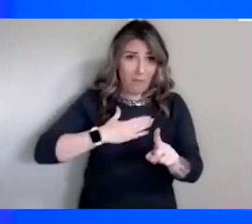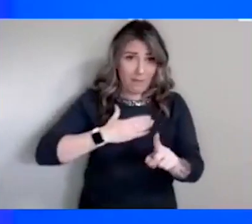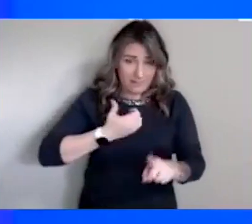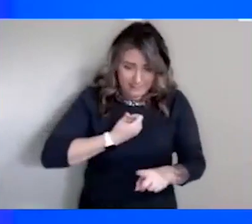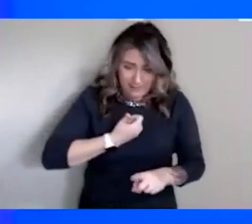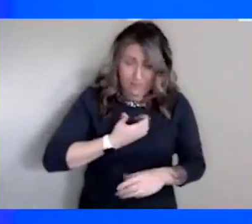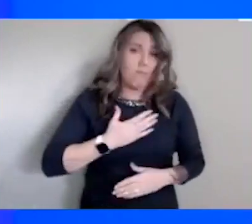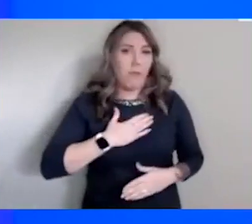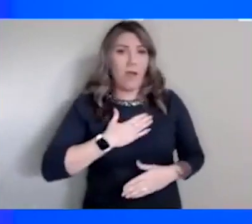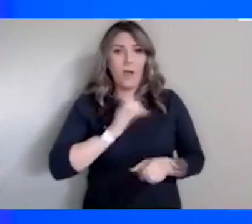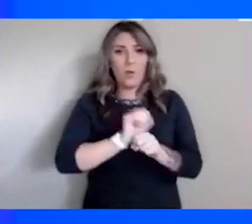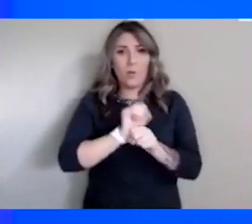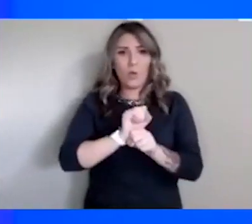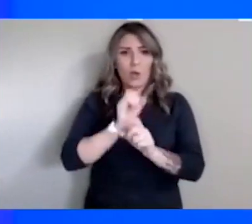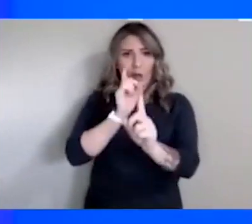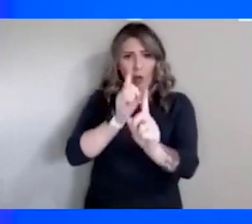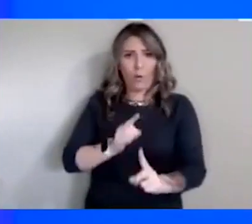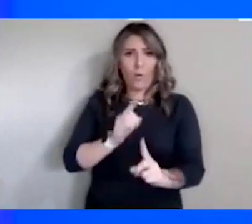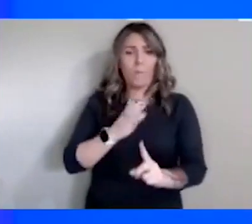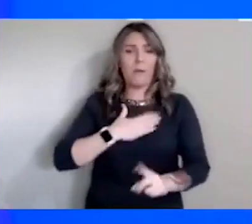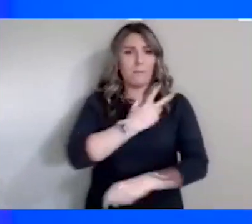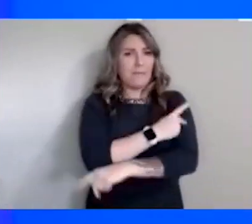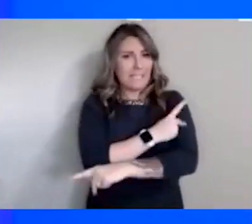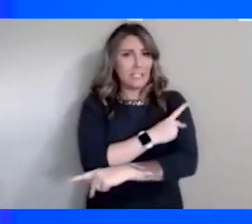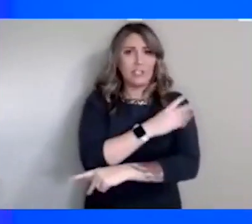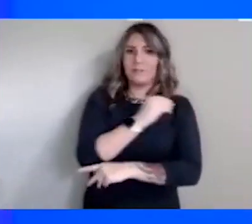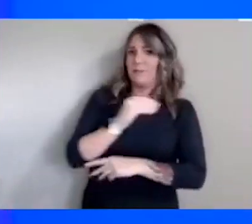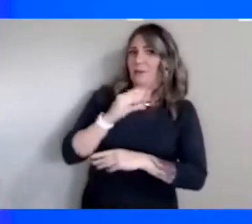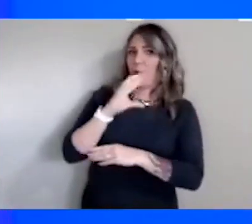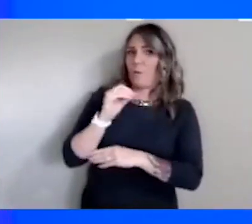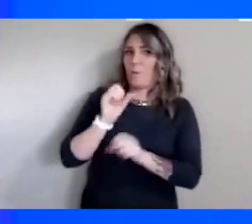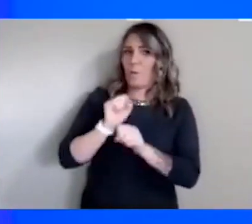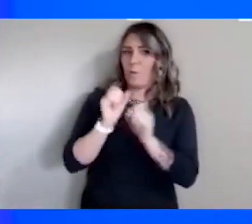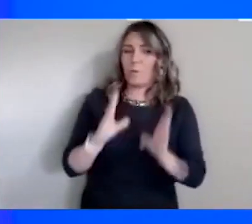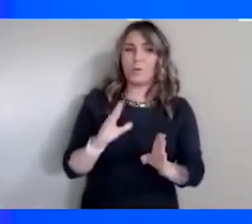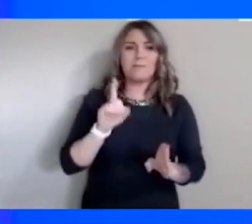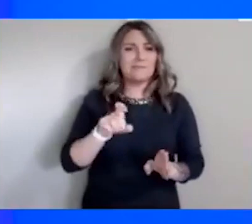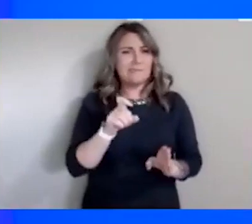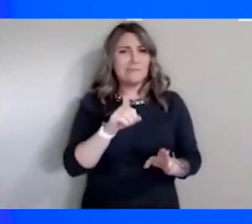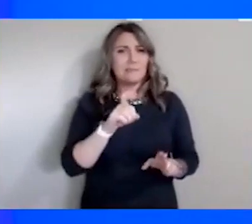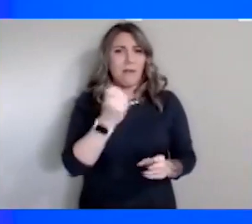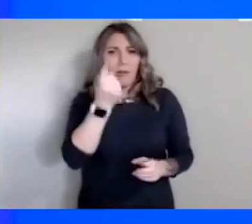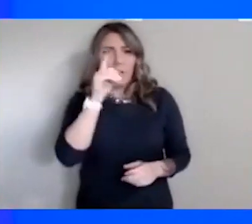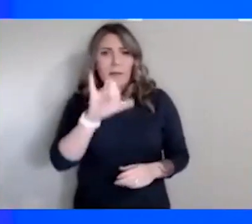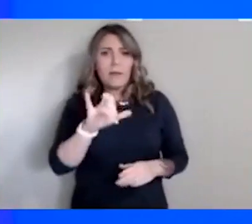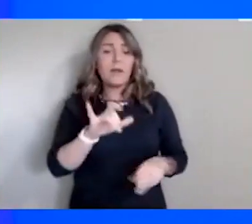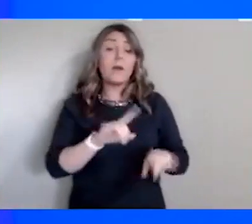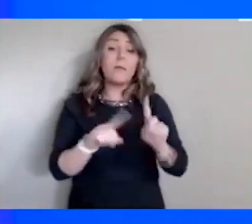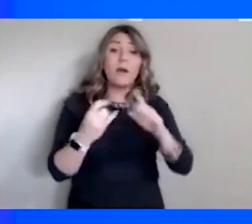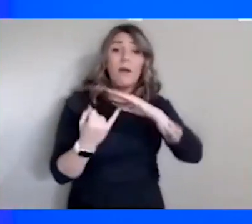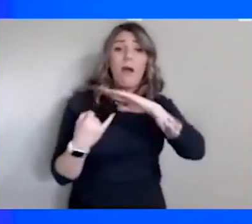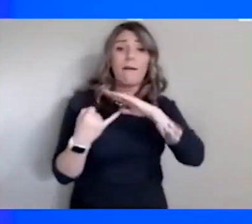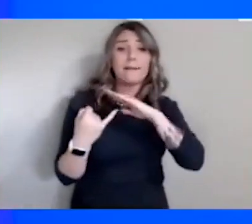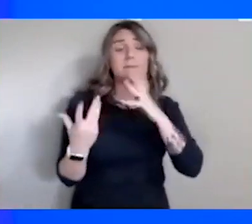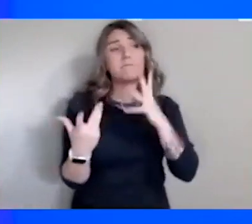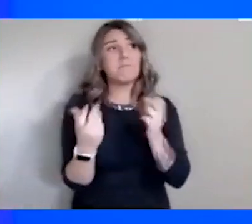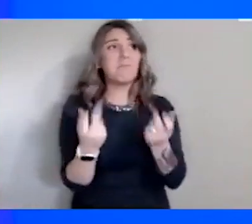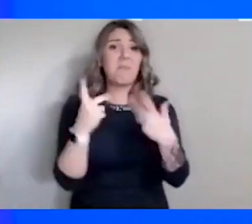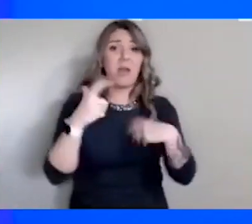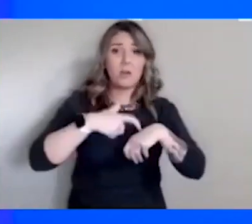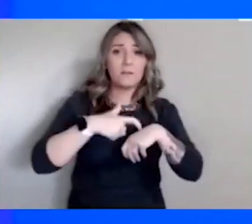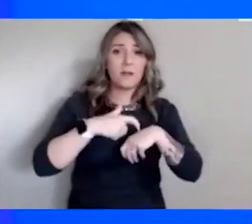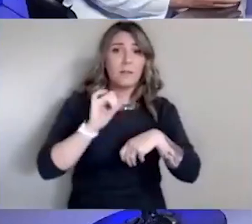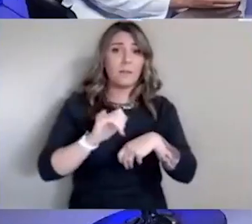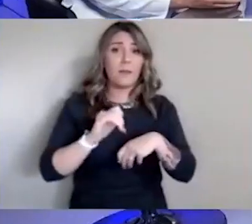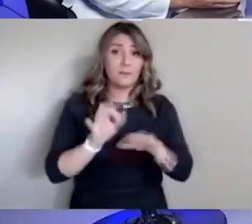work, but my patients and my coworkers as well. So I think take that into consideration. If you can otherwise stay isolated for an amount of time, I think that's reasonable, but